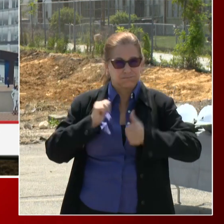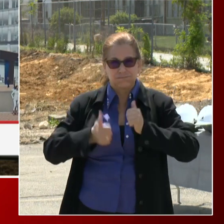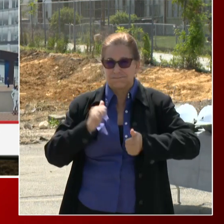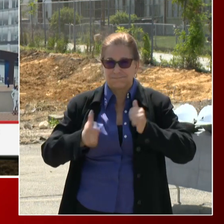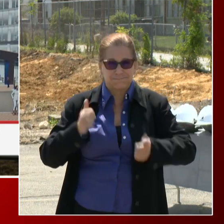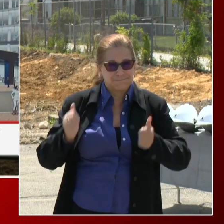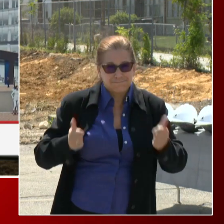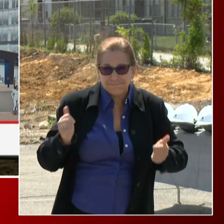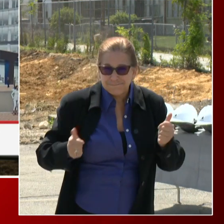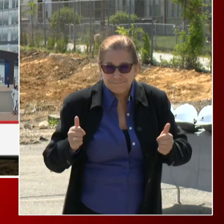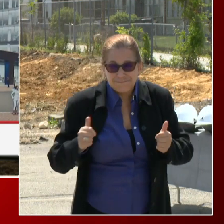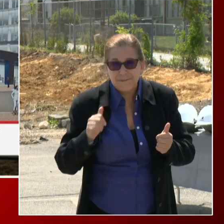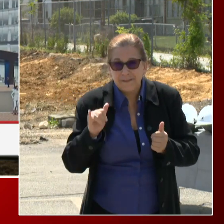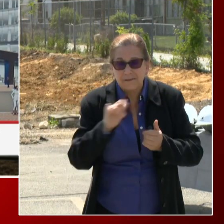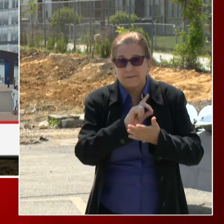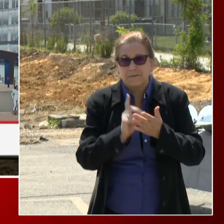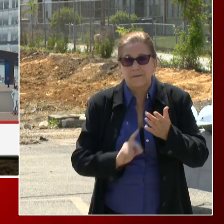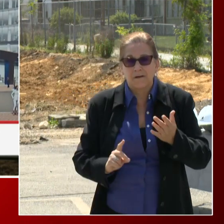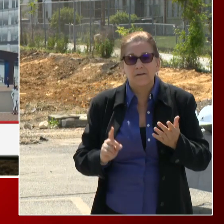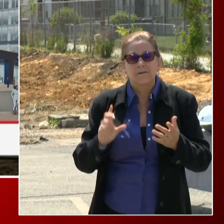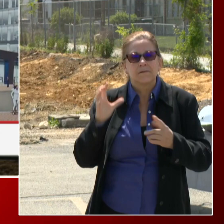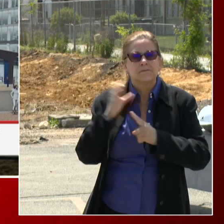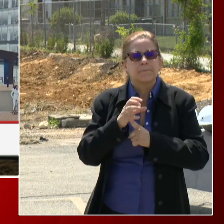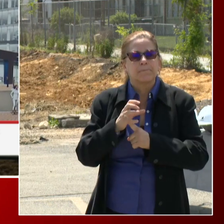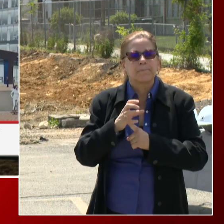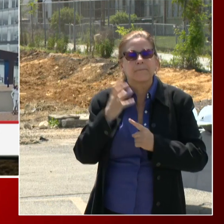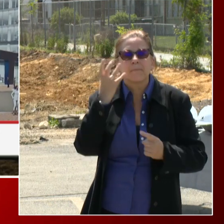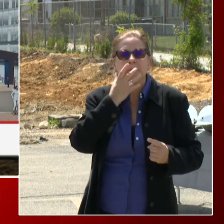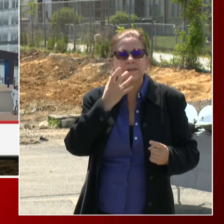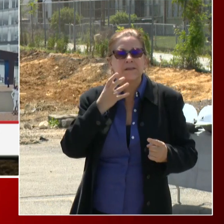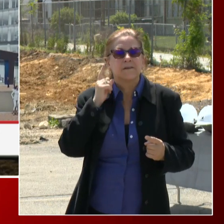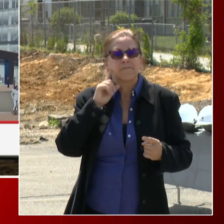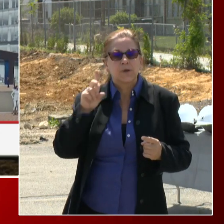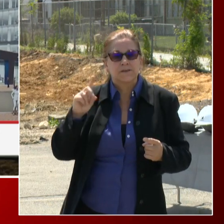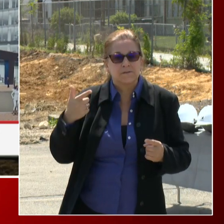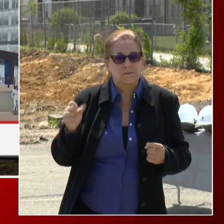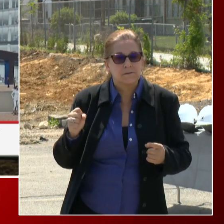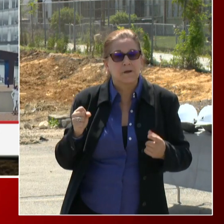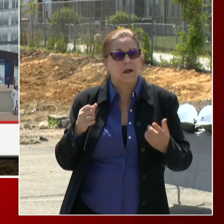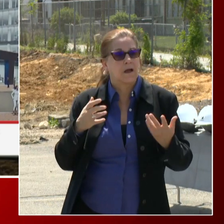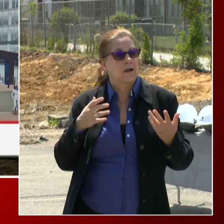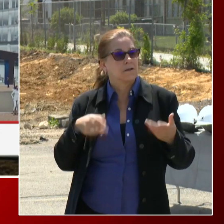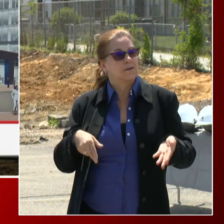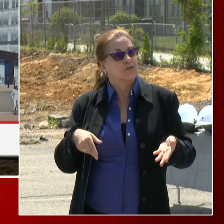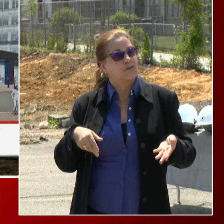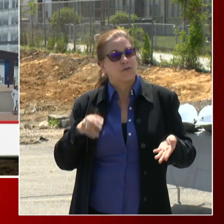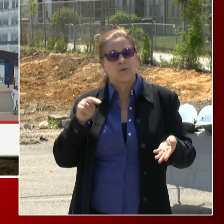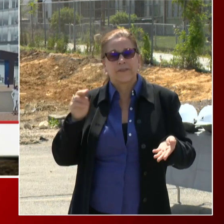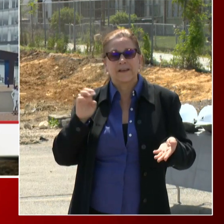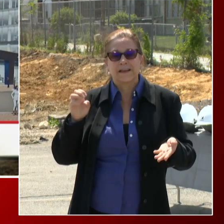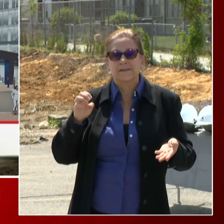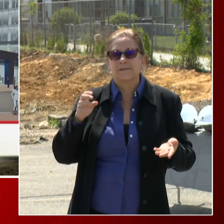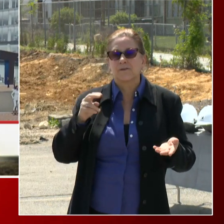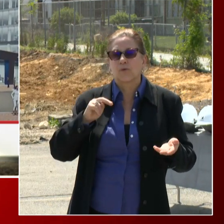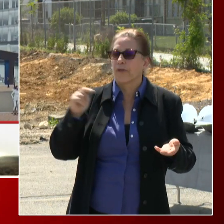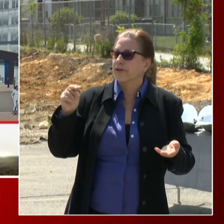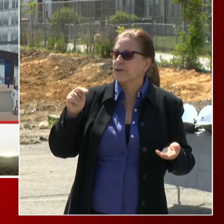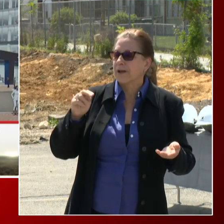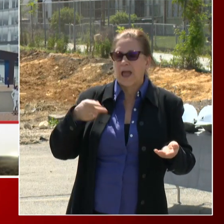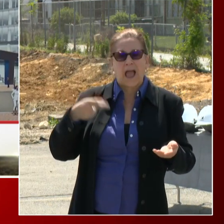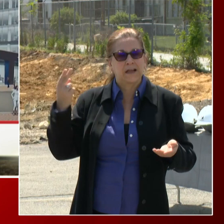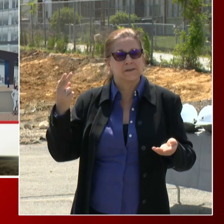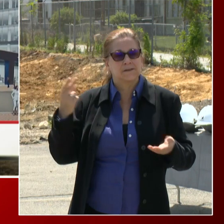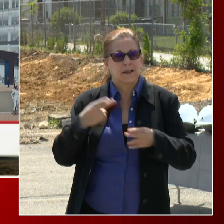DGS headquarters as being part of the Northeast Heights setting, which is what Cedar Realty is